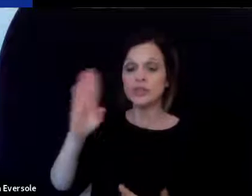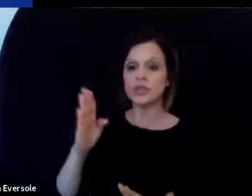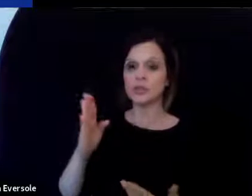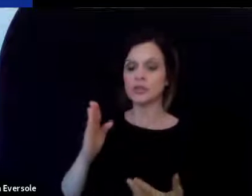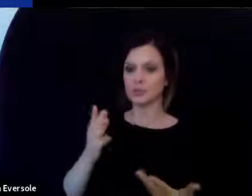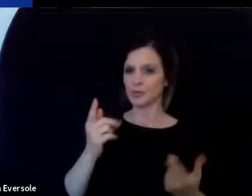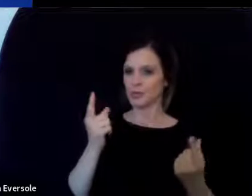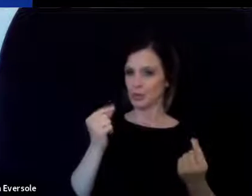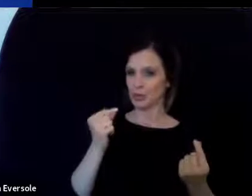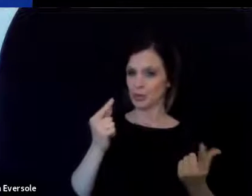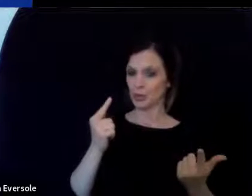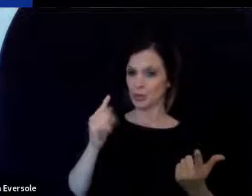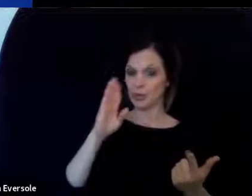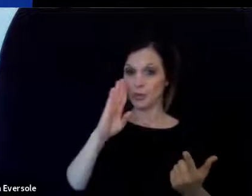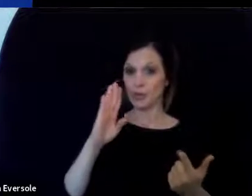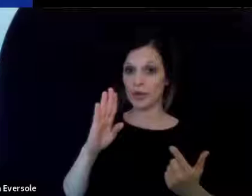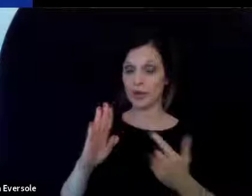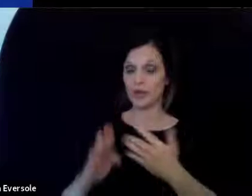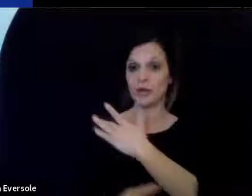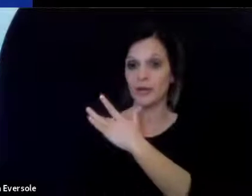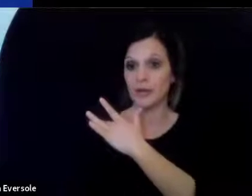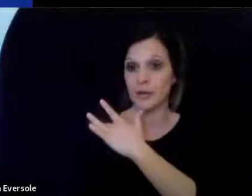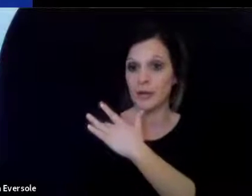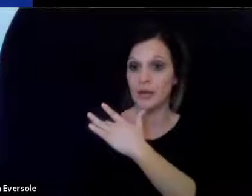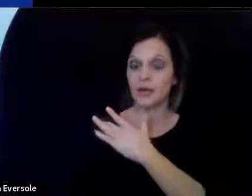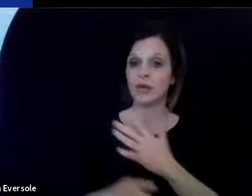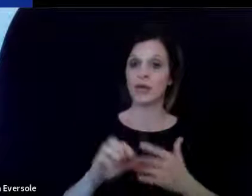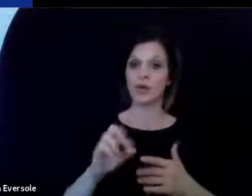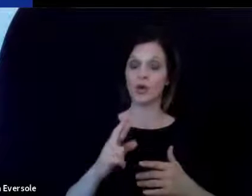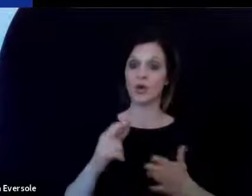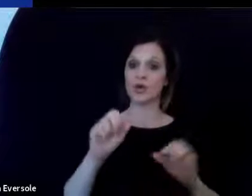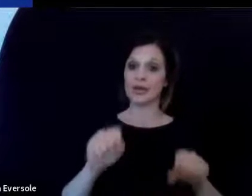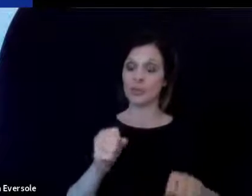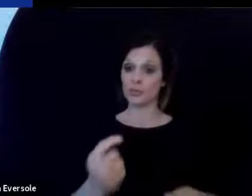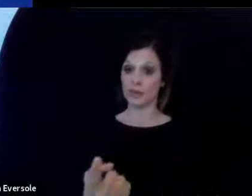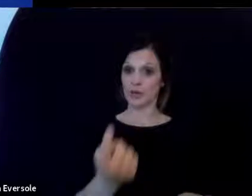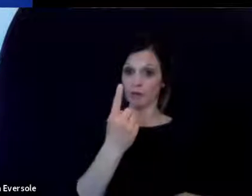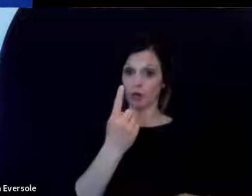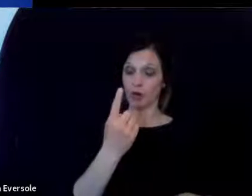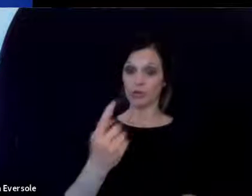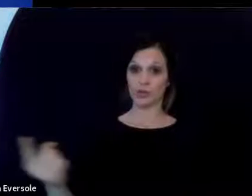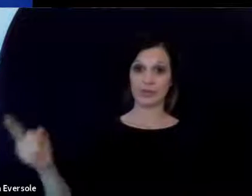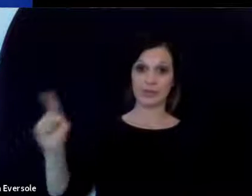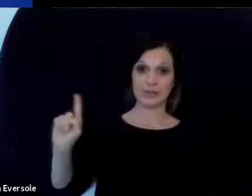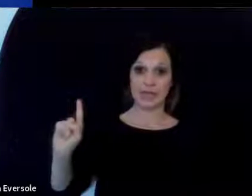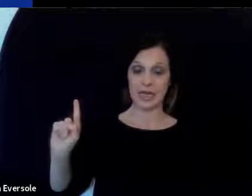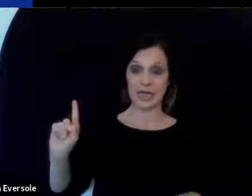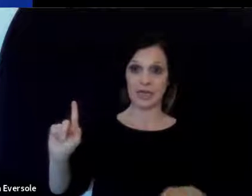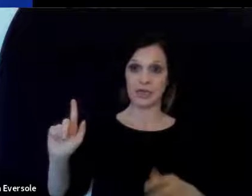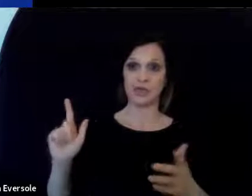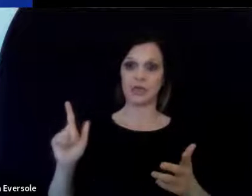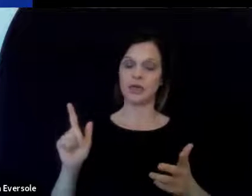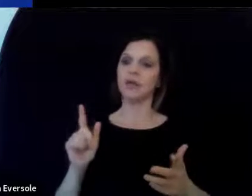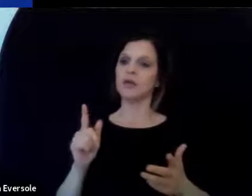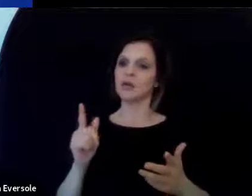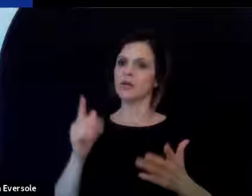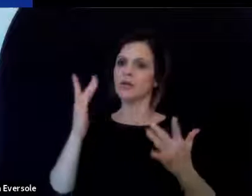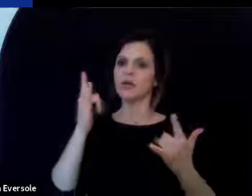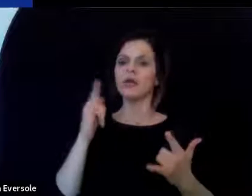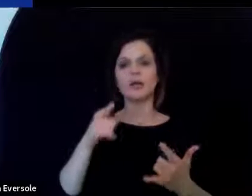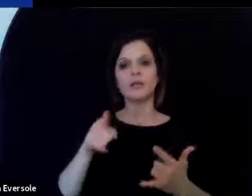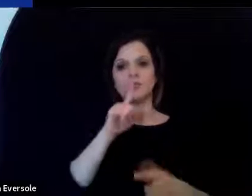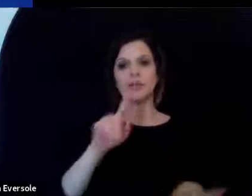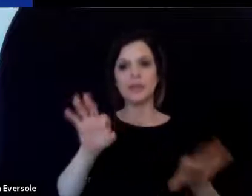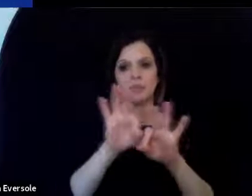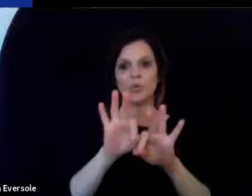on the shoulder? Do you always need to be in front of them, or can you be to their side? Things like that, so they can predict who and what is